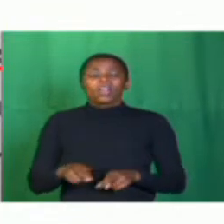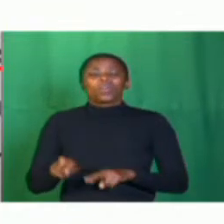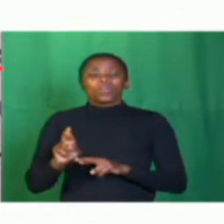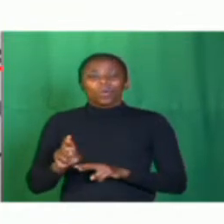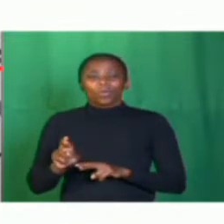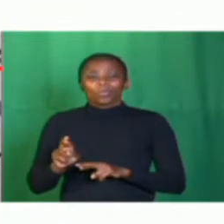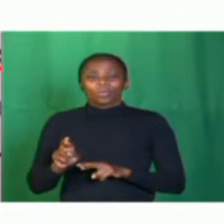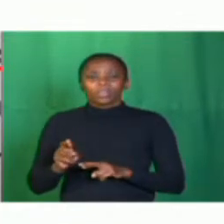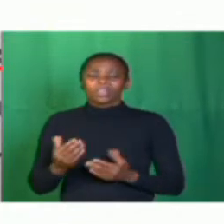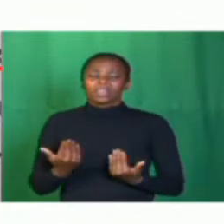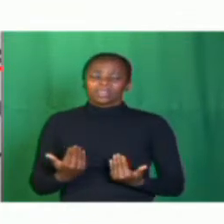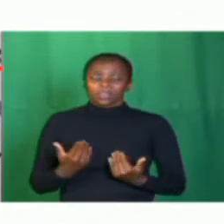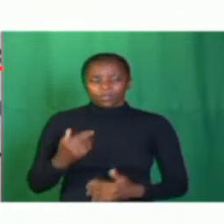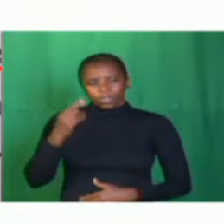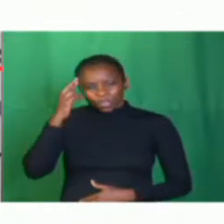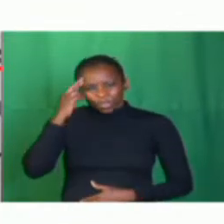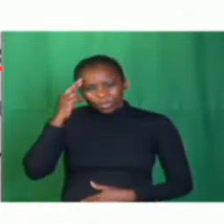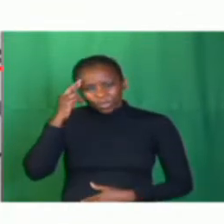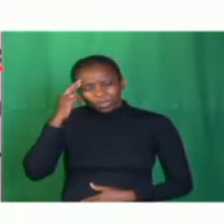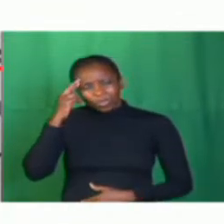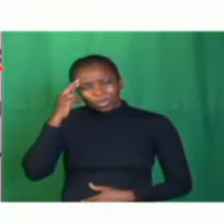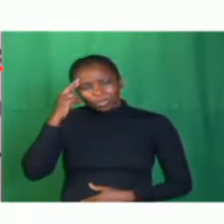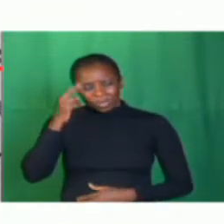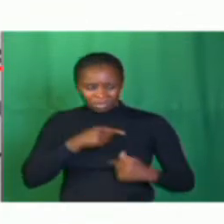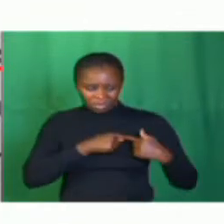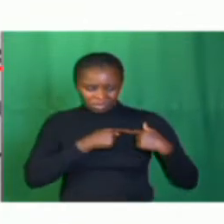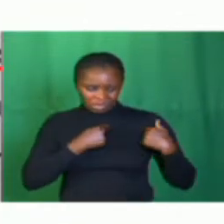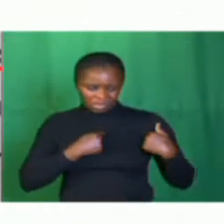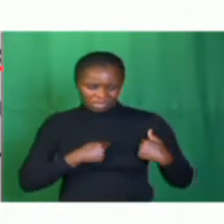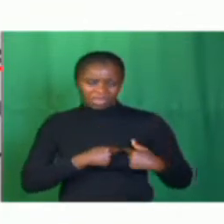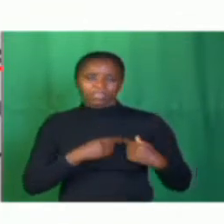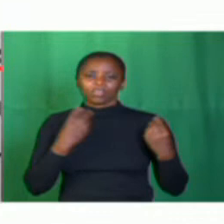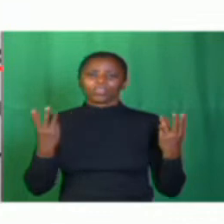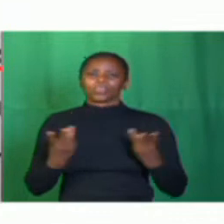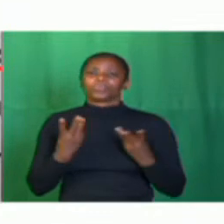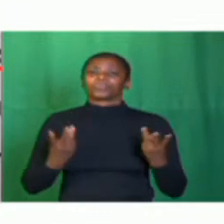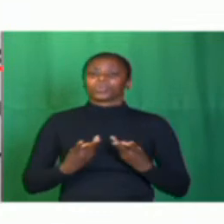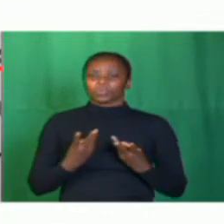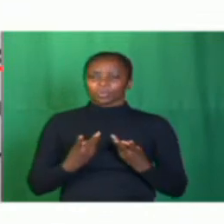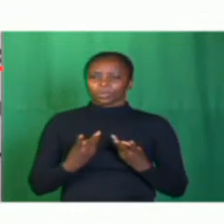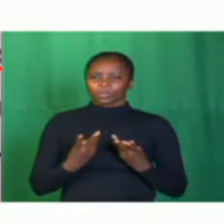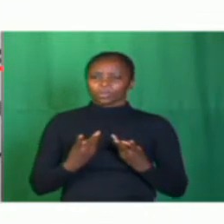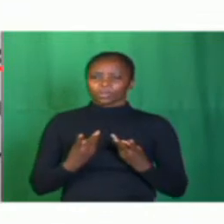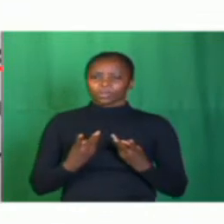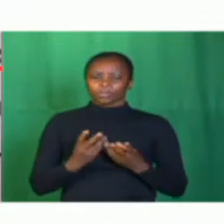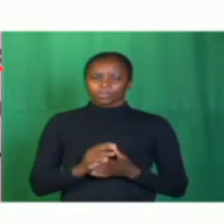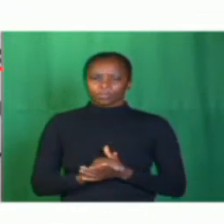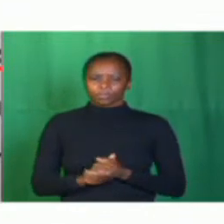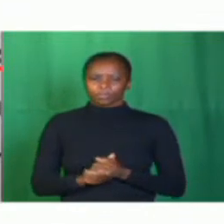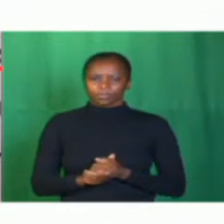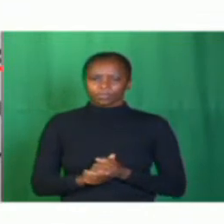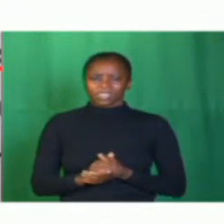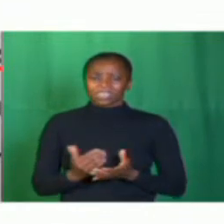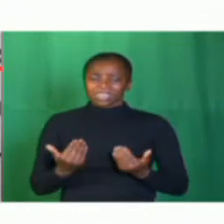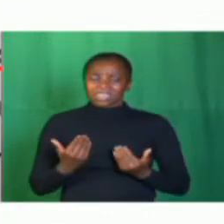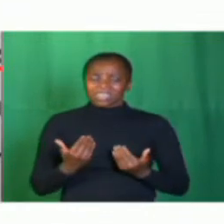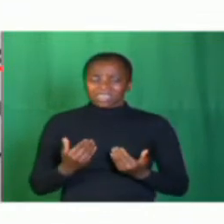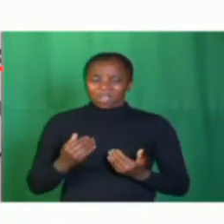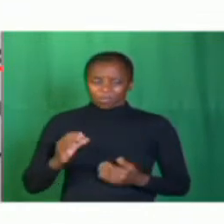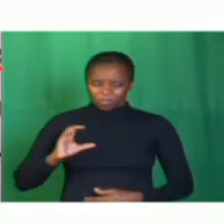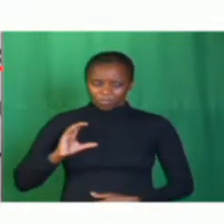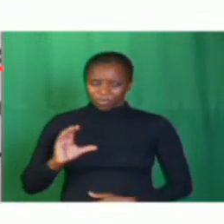reign of God in people's heart. Now, after the ascension, Christians will